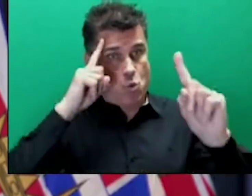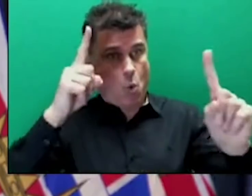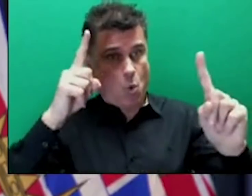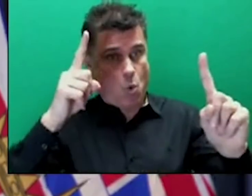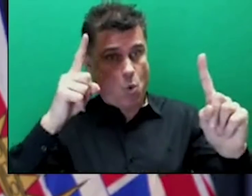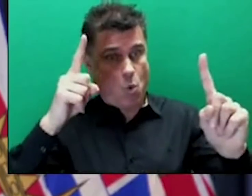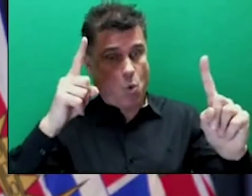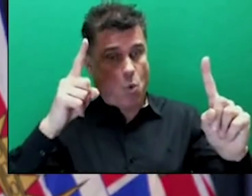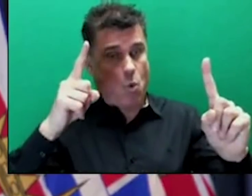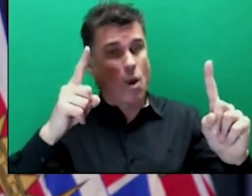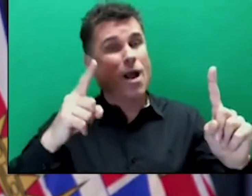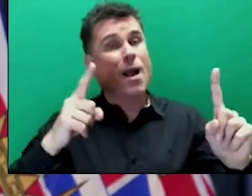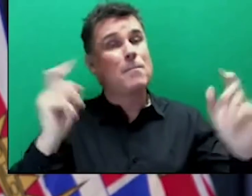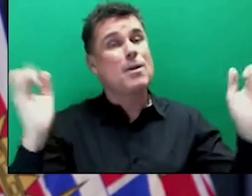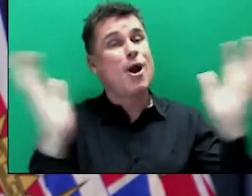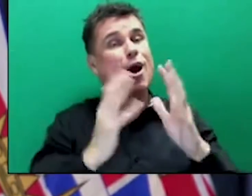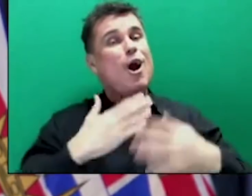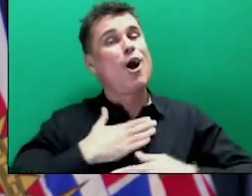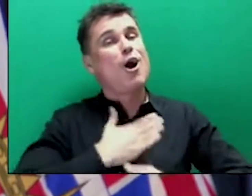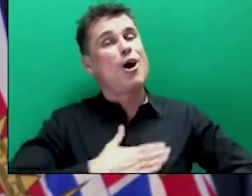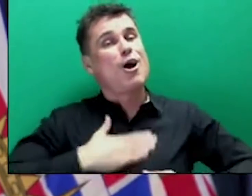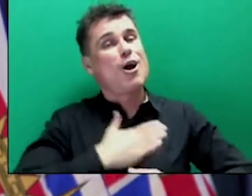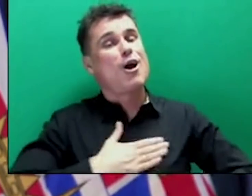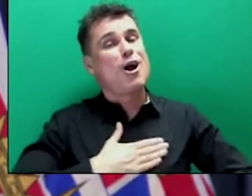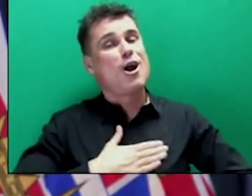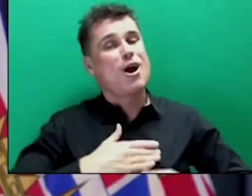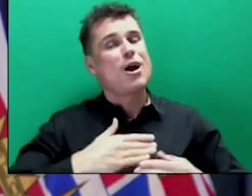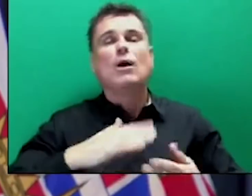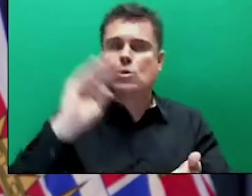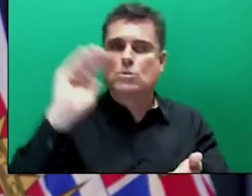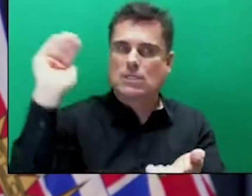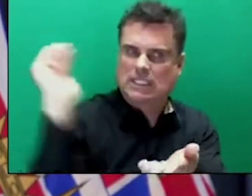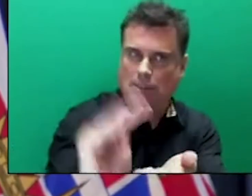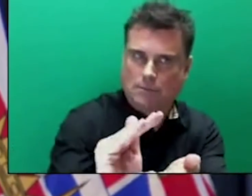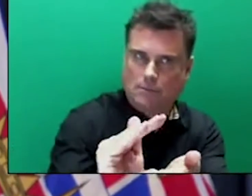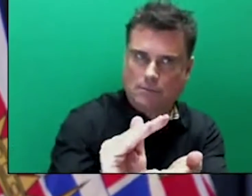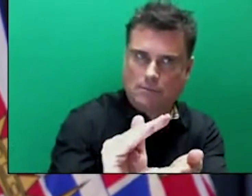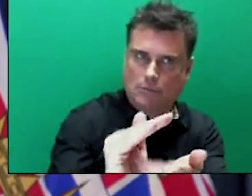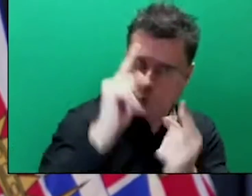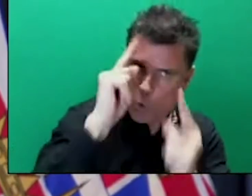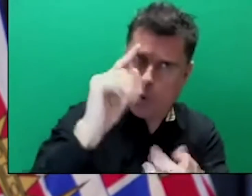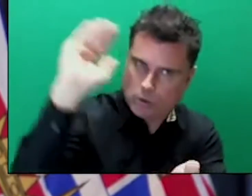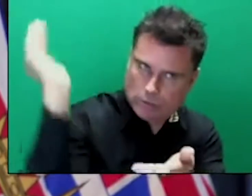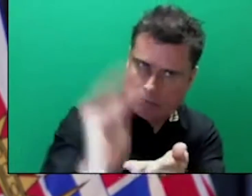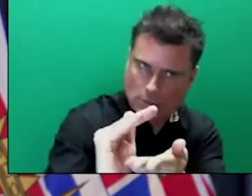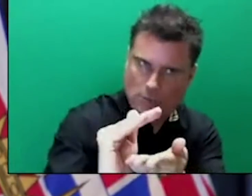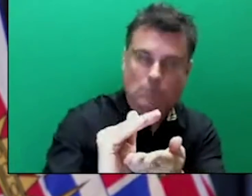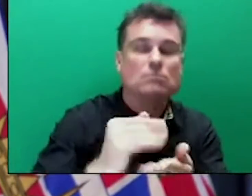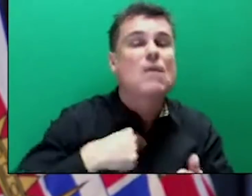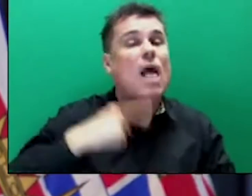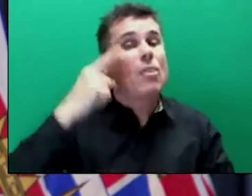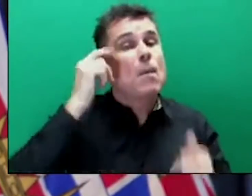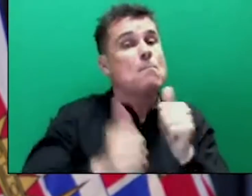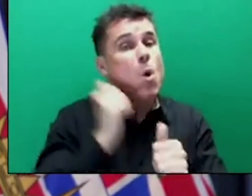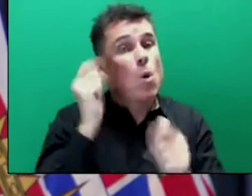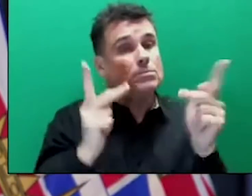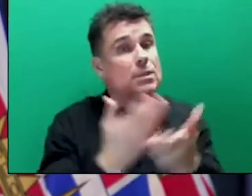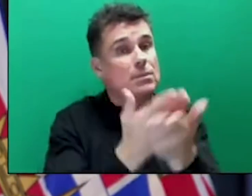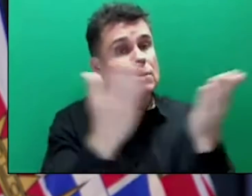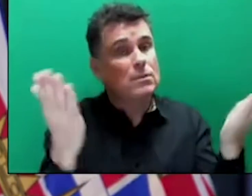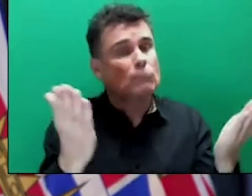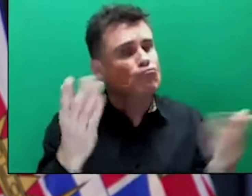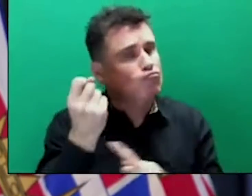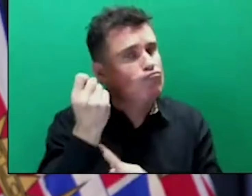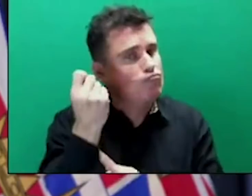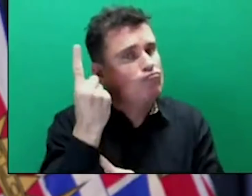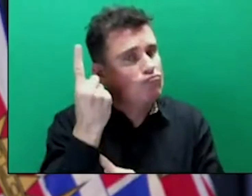transmitted. And the vast majority of people understand that, and it makes it very clear. It means that I can say